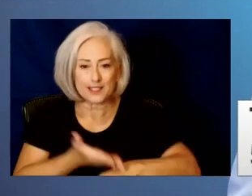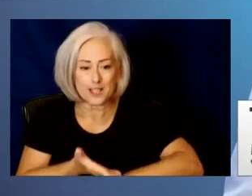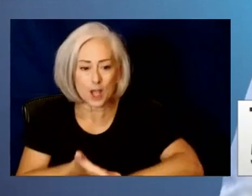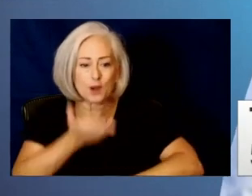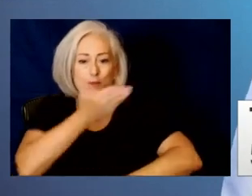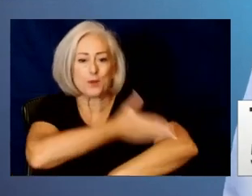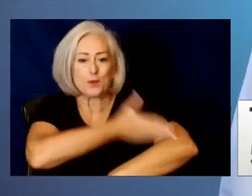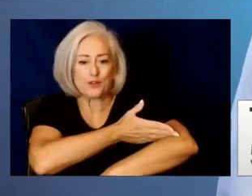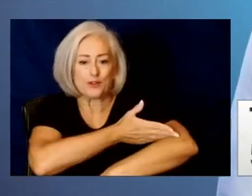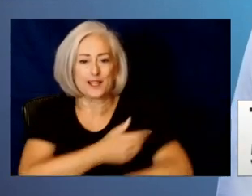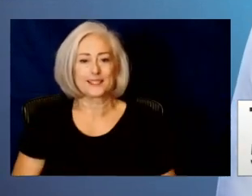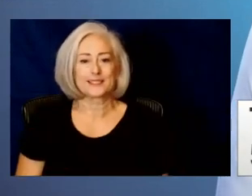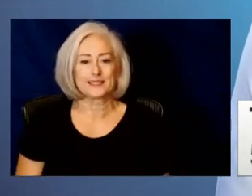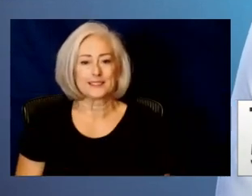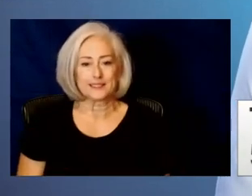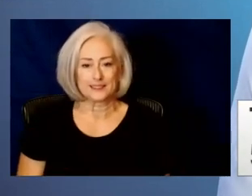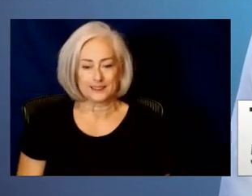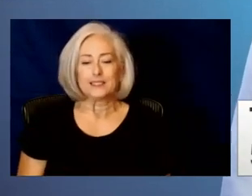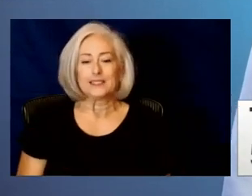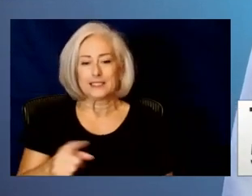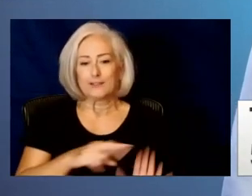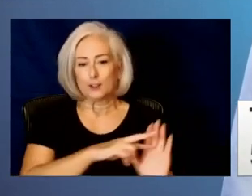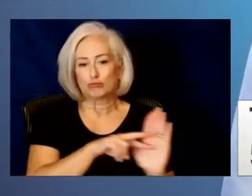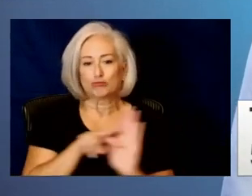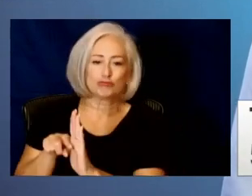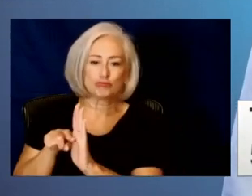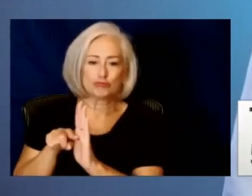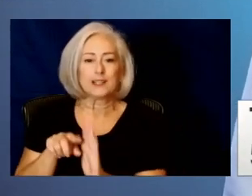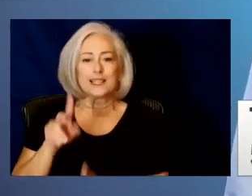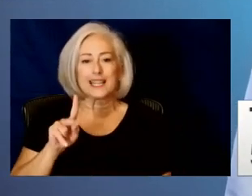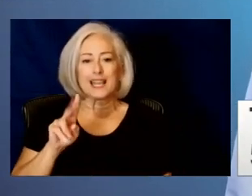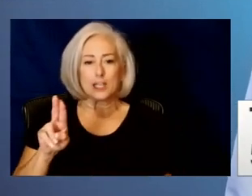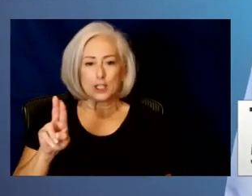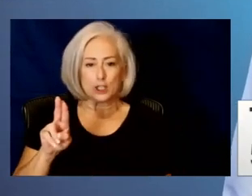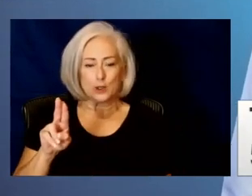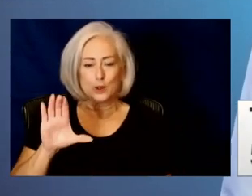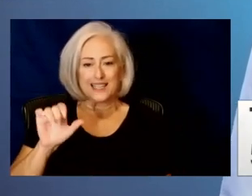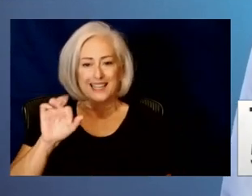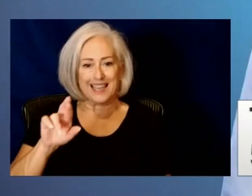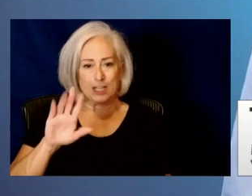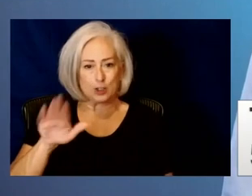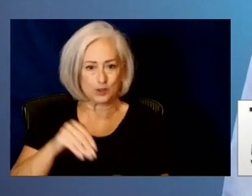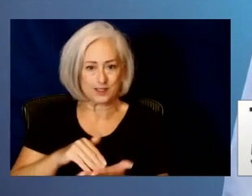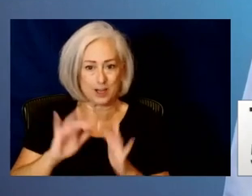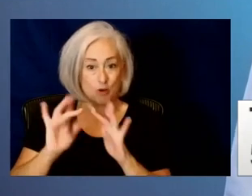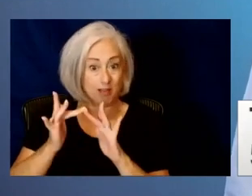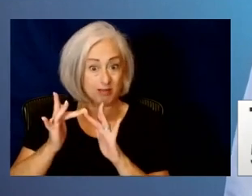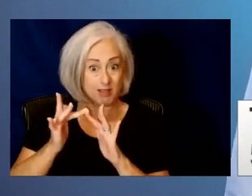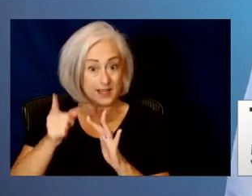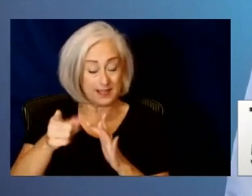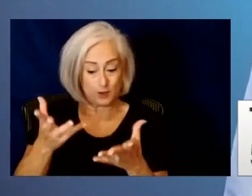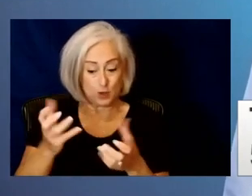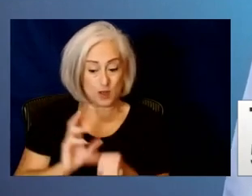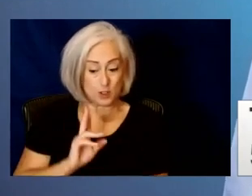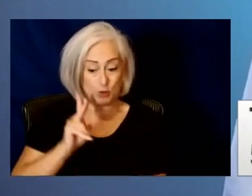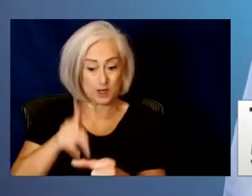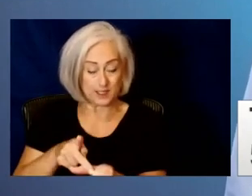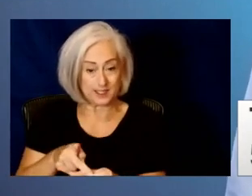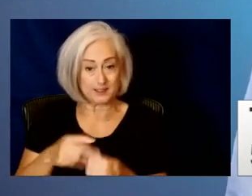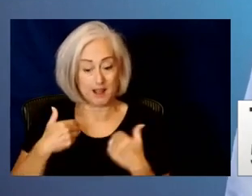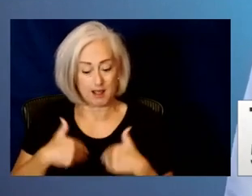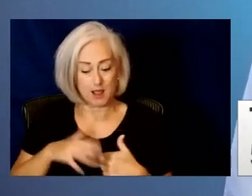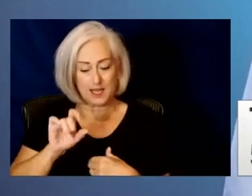I'm going to refer you to the KU Cancer Center website. If you'd like to participate in a lung cancer